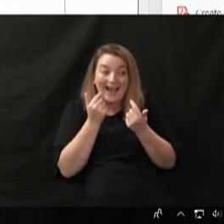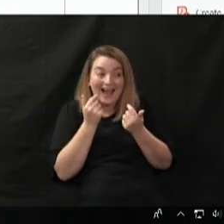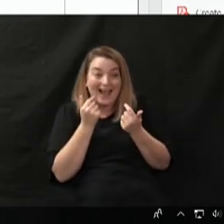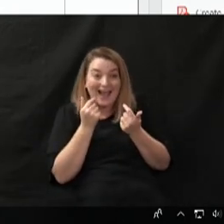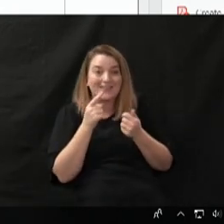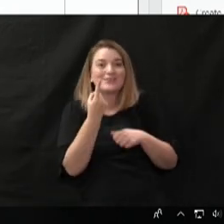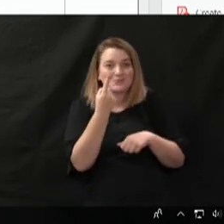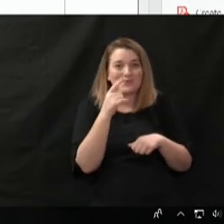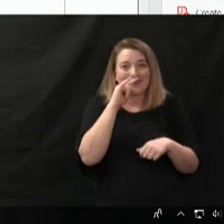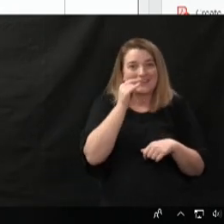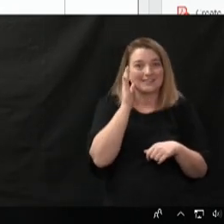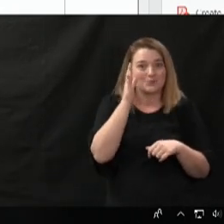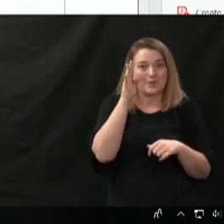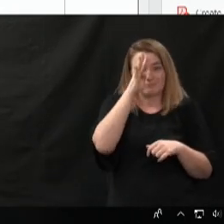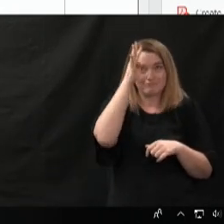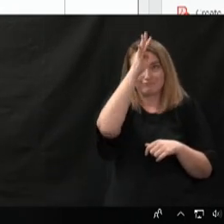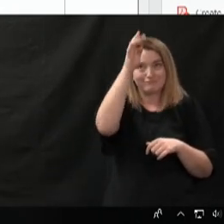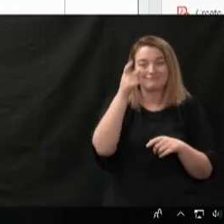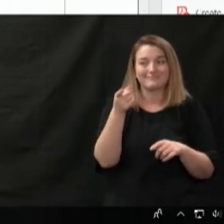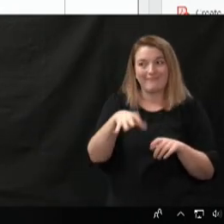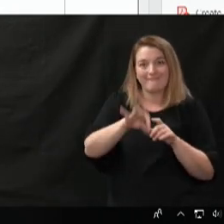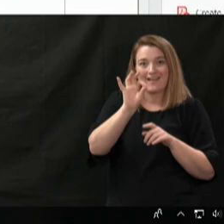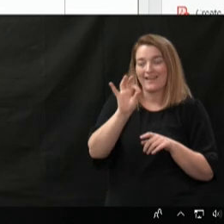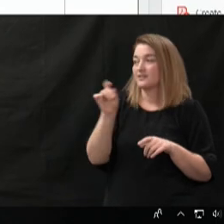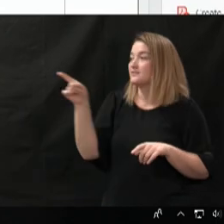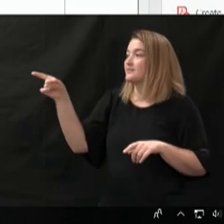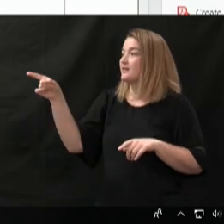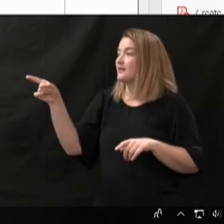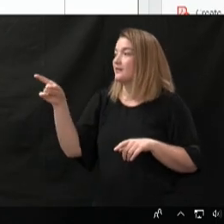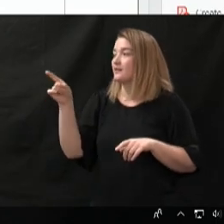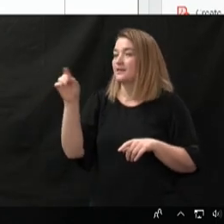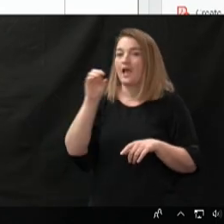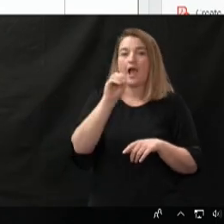That's one kids will come up with. Exactly. Say that again.